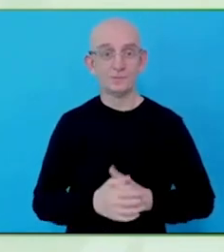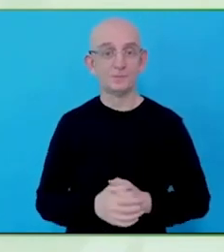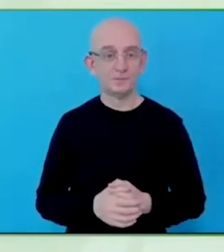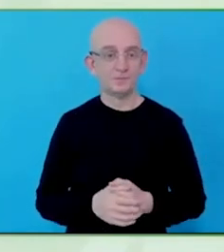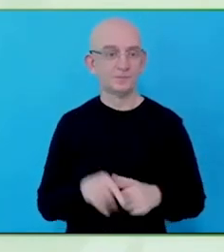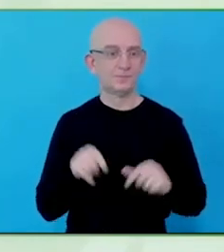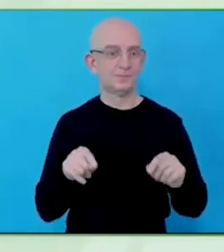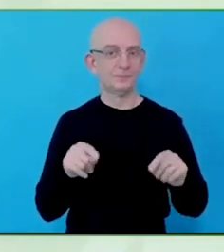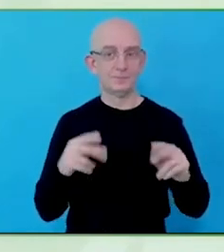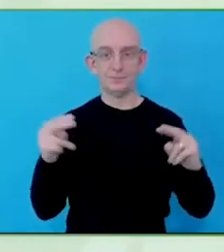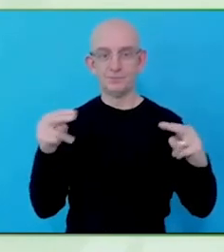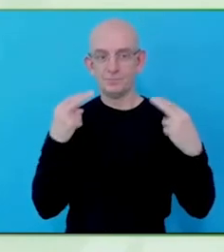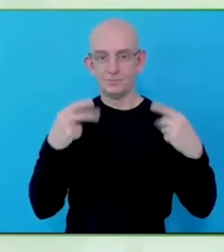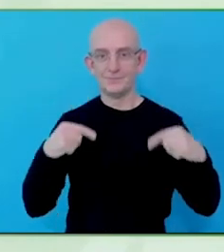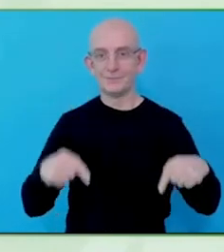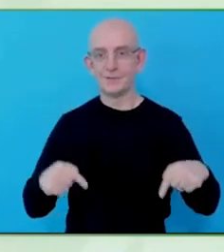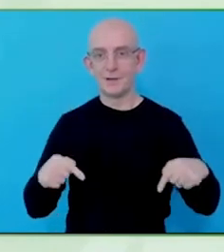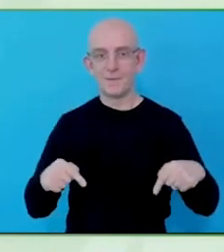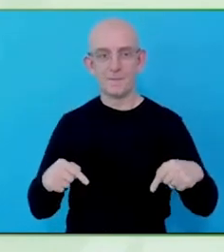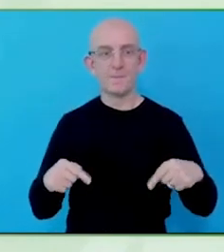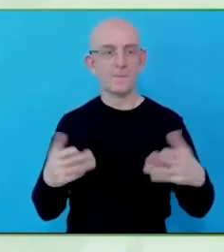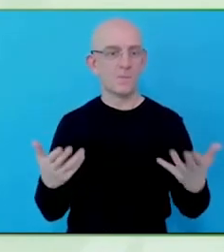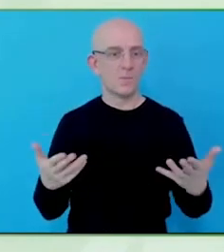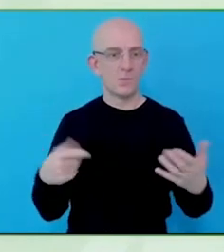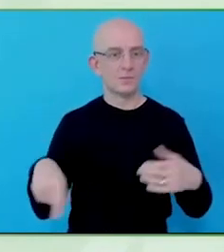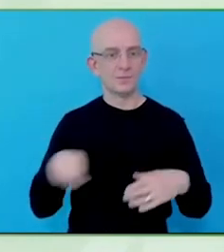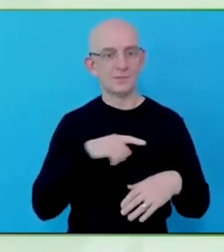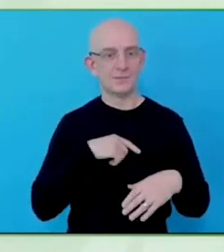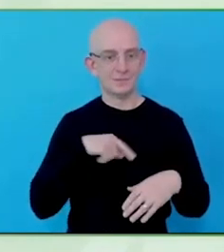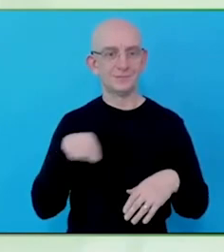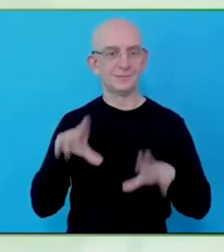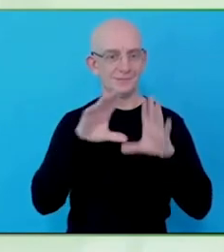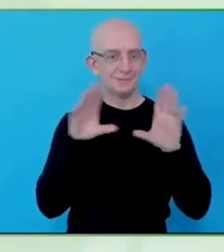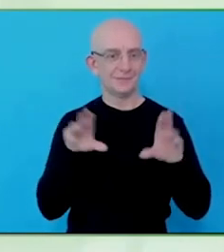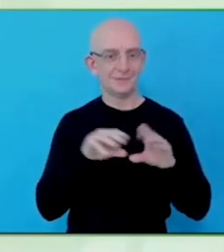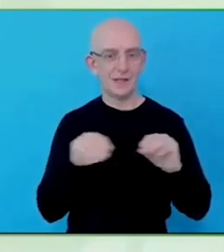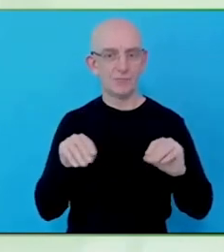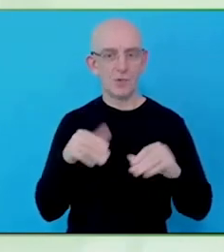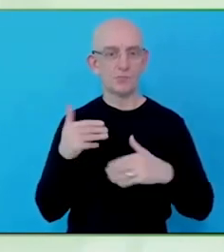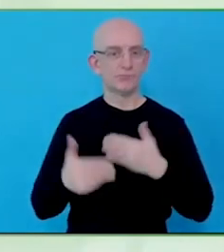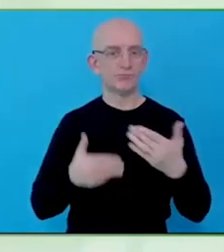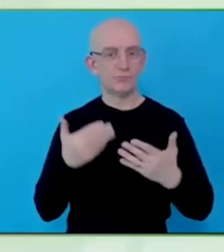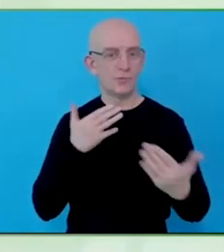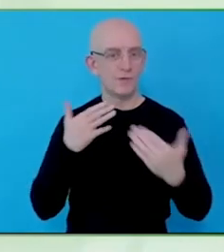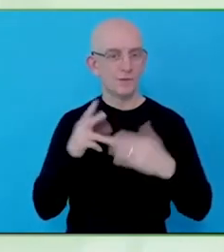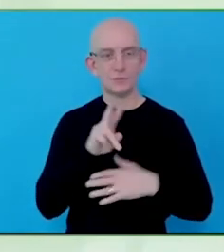And keep on watching the Zero Project Conference 2023. Thank you.